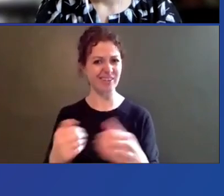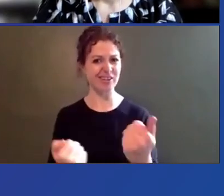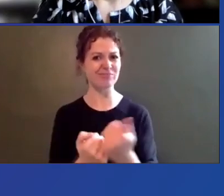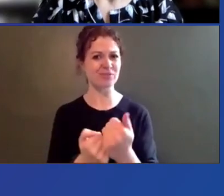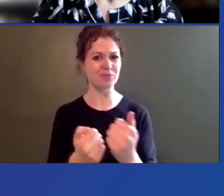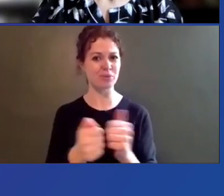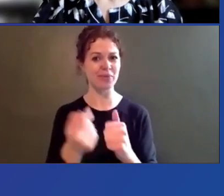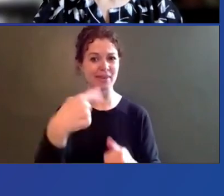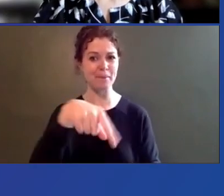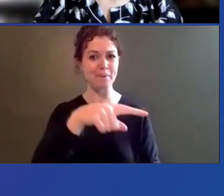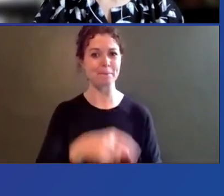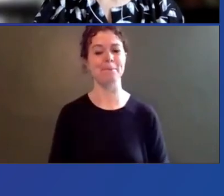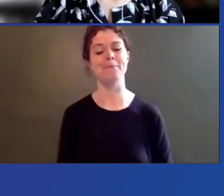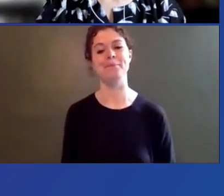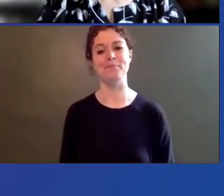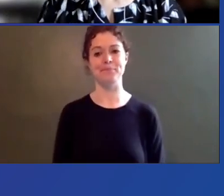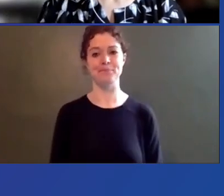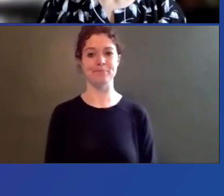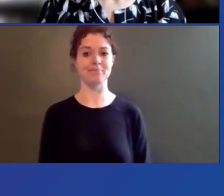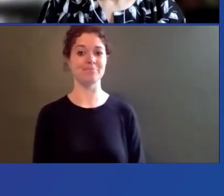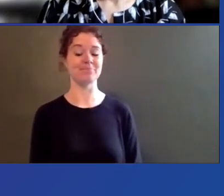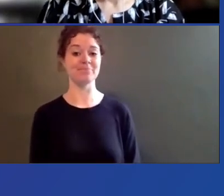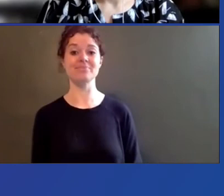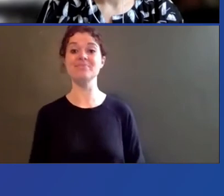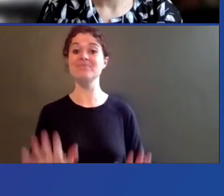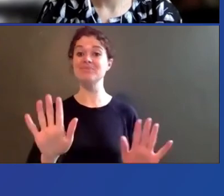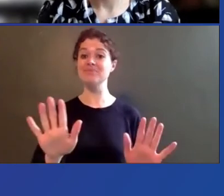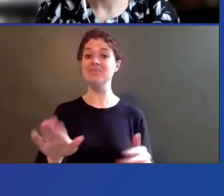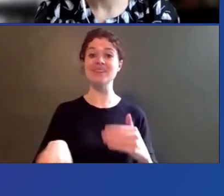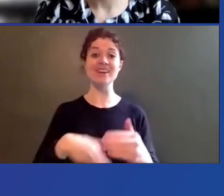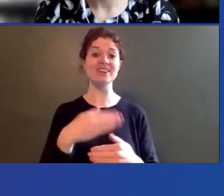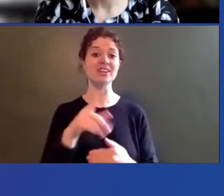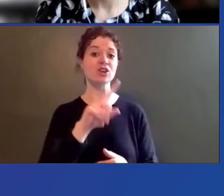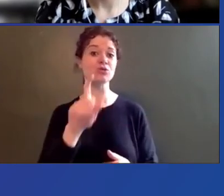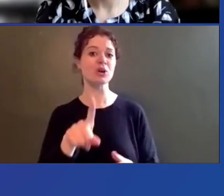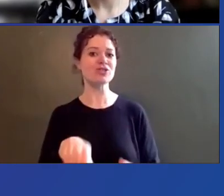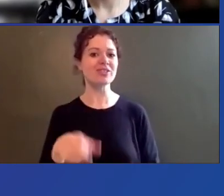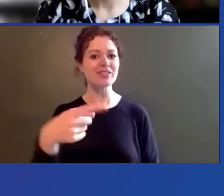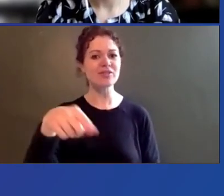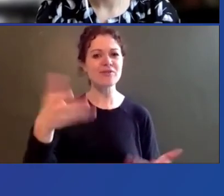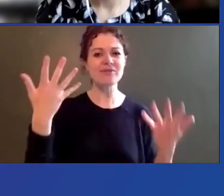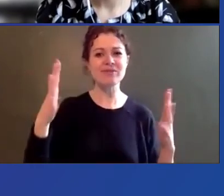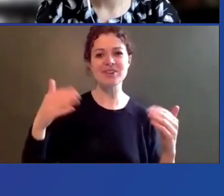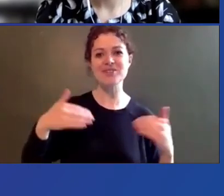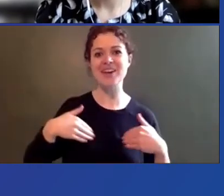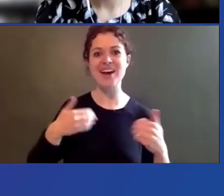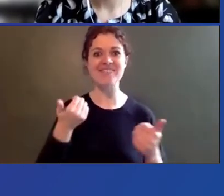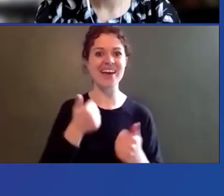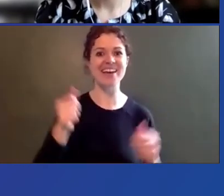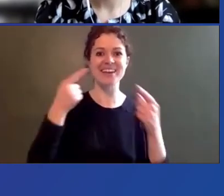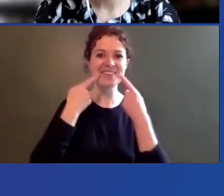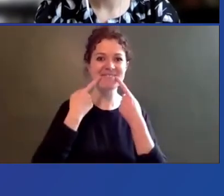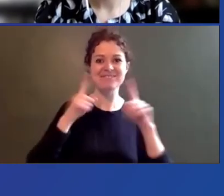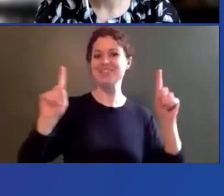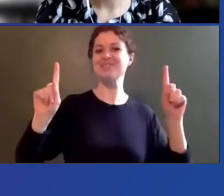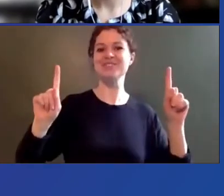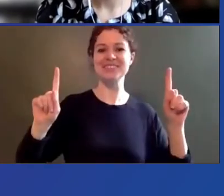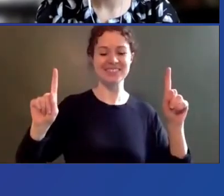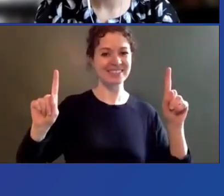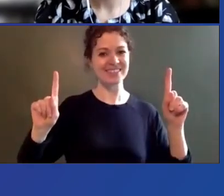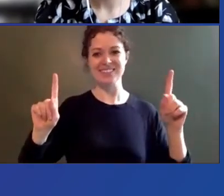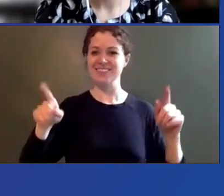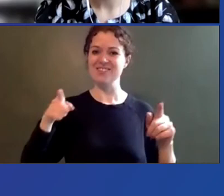All right. Any victories, inspiring stories of coalition that anyone or